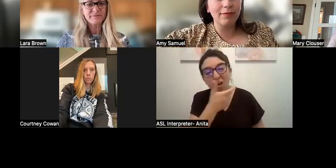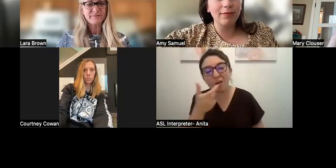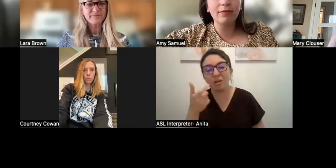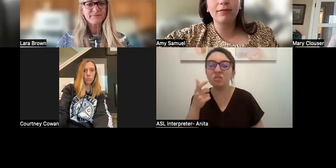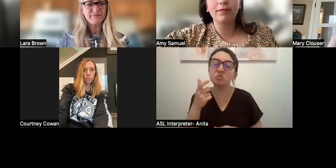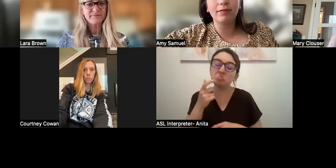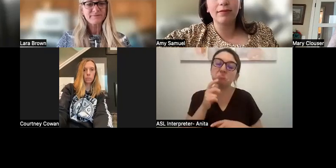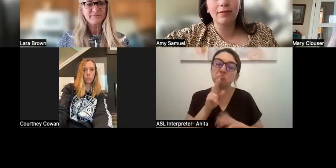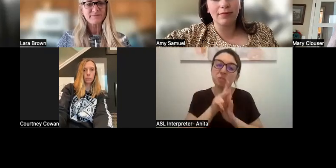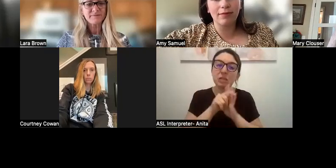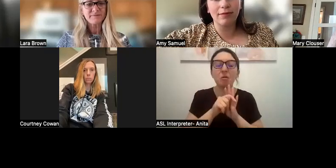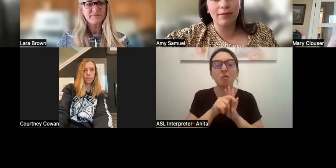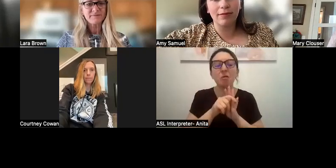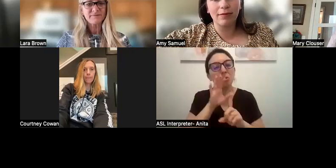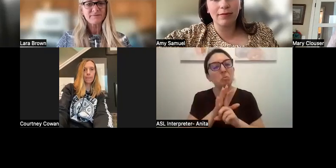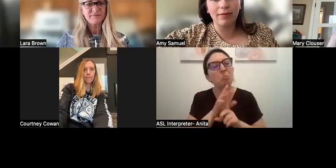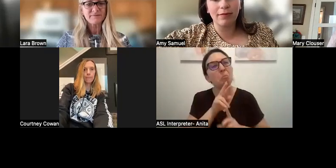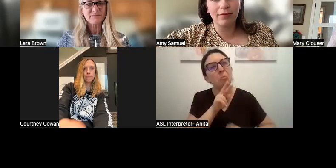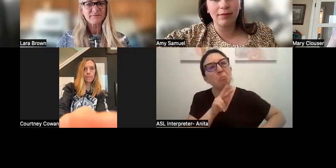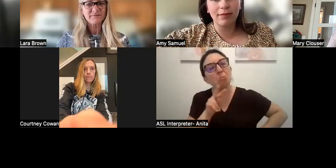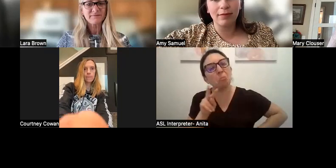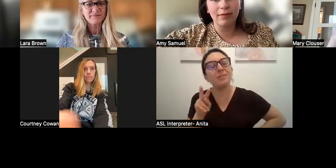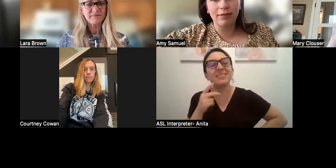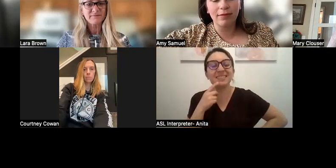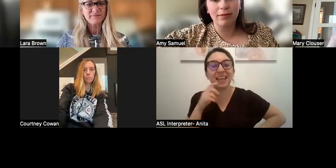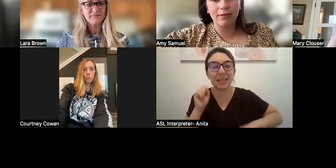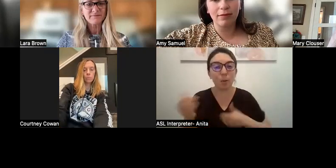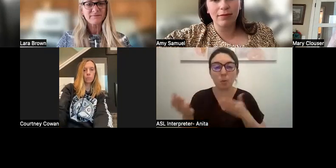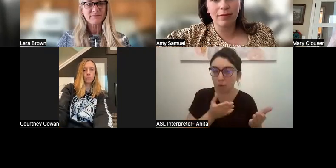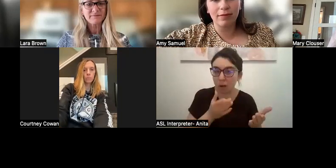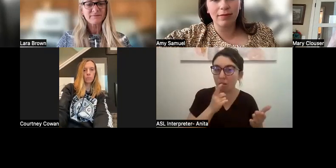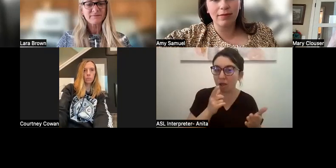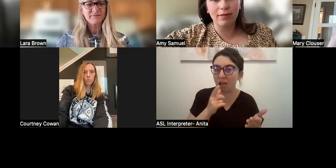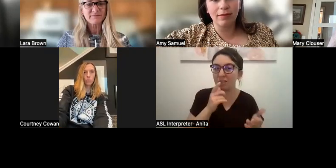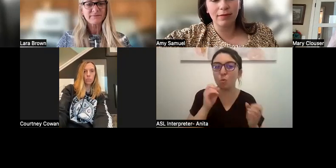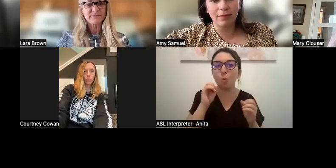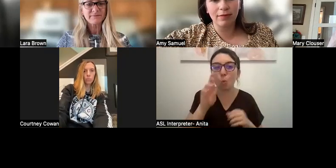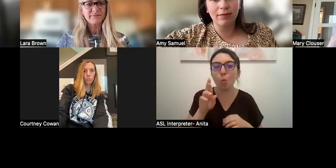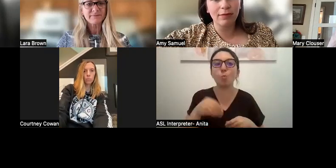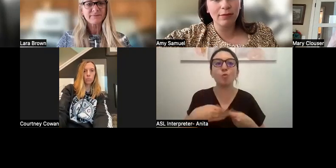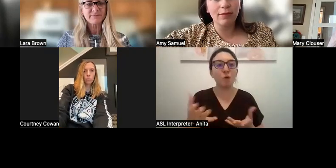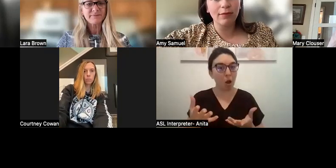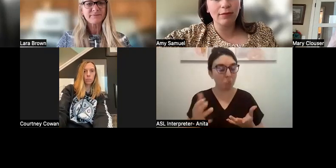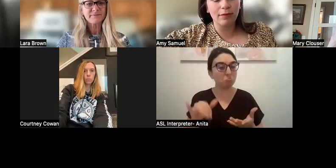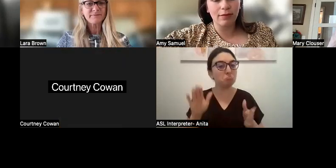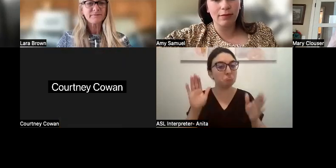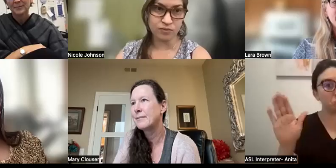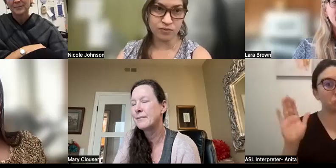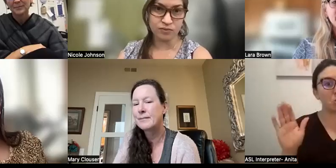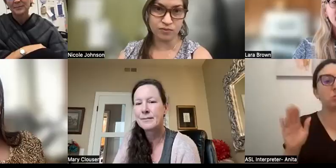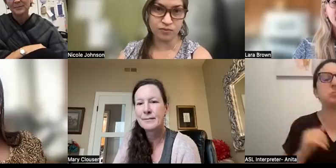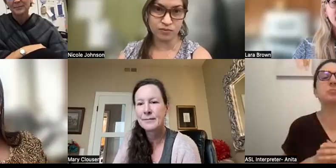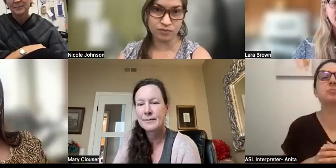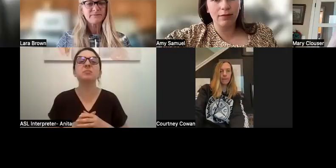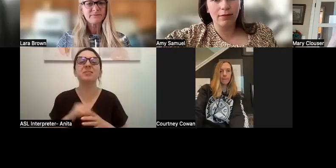orientation video, and it mentioned that you could either bring lunch or that lunch is provided, which is awesome. And in the video, it